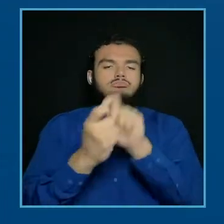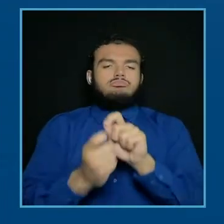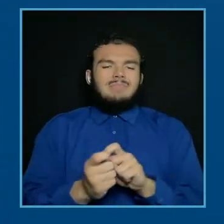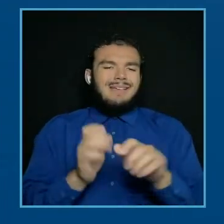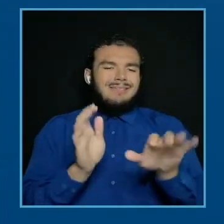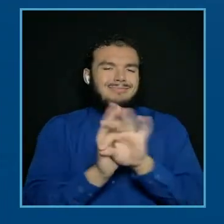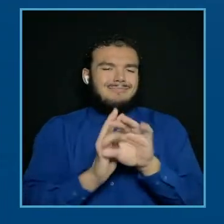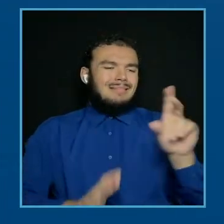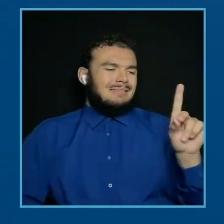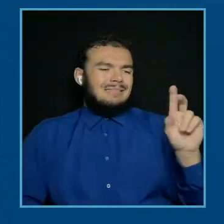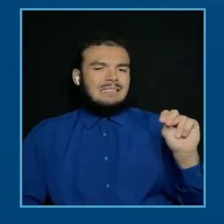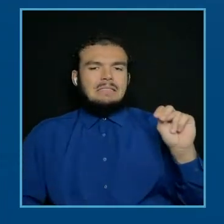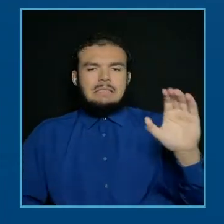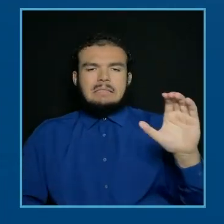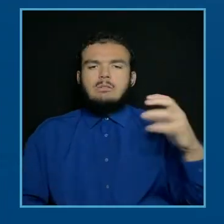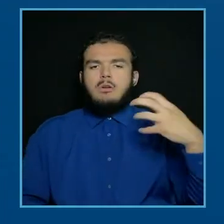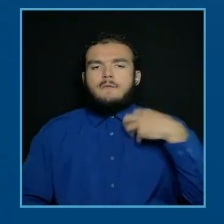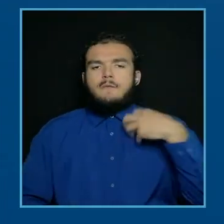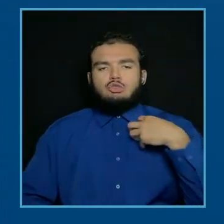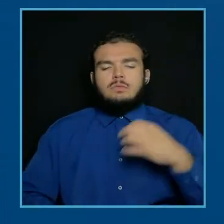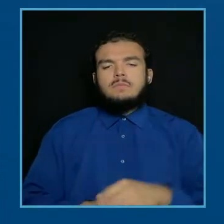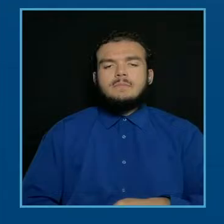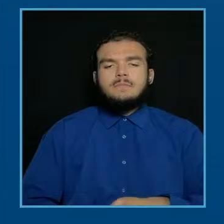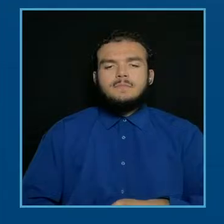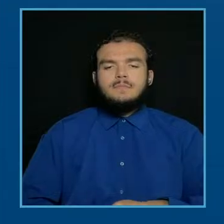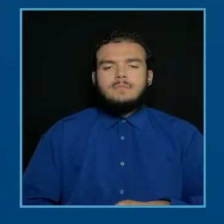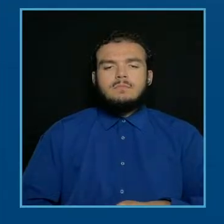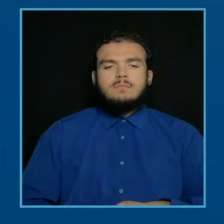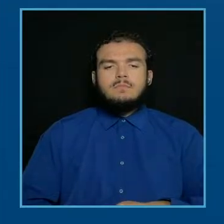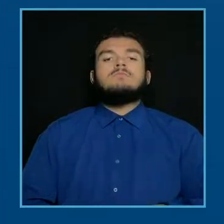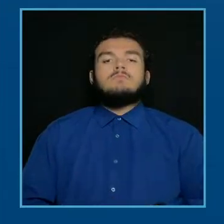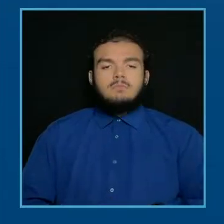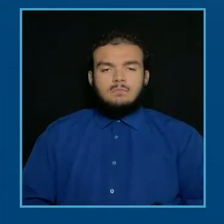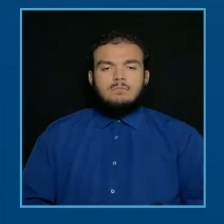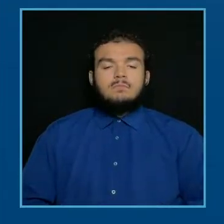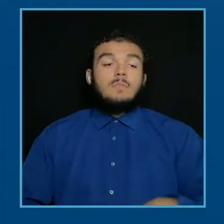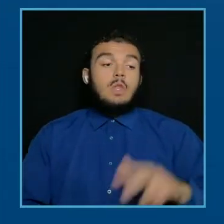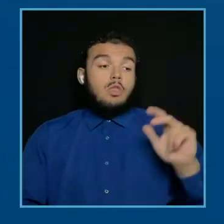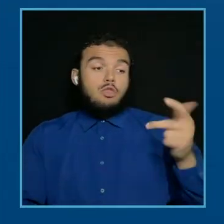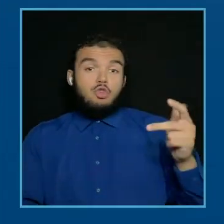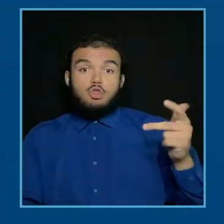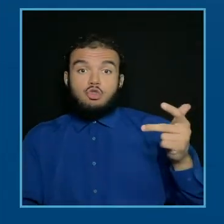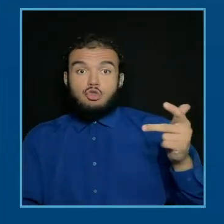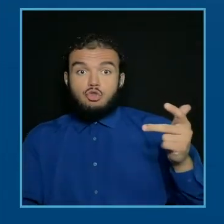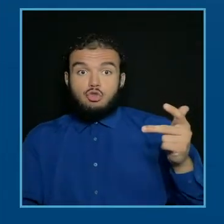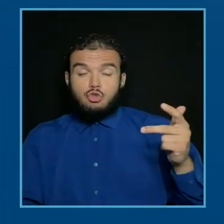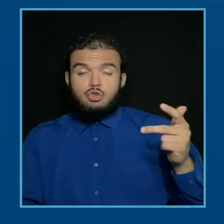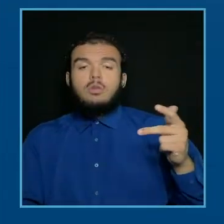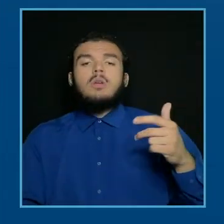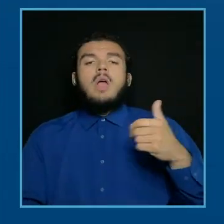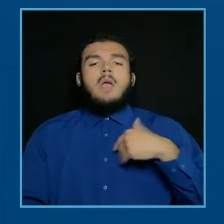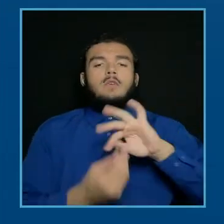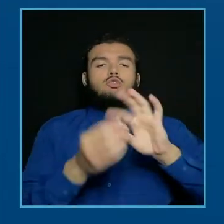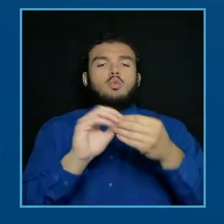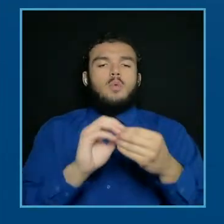DNC officers. On the subsequent third ballot, on which there were 5 remaining candidates,